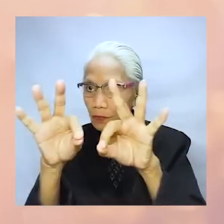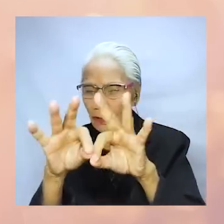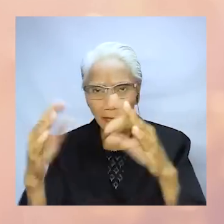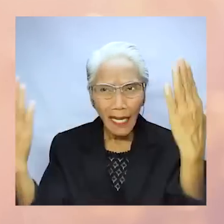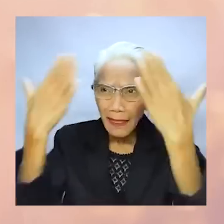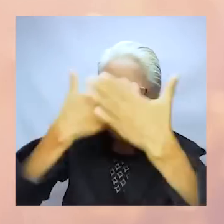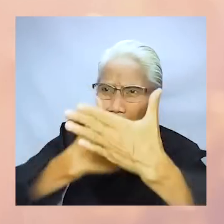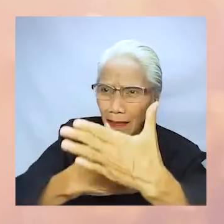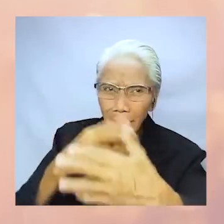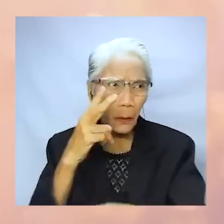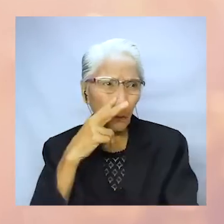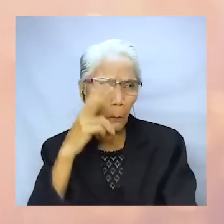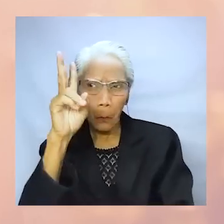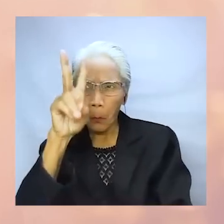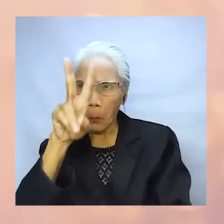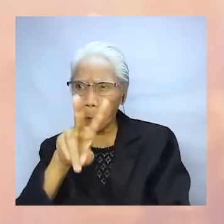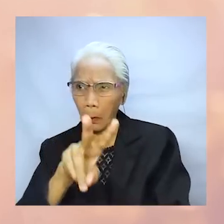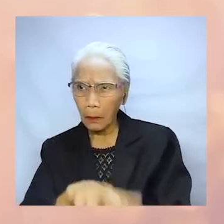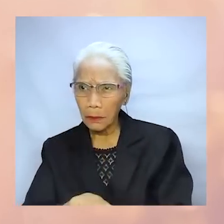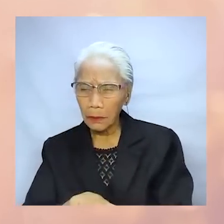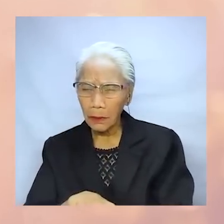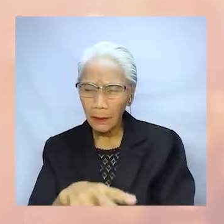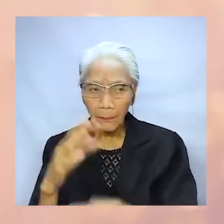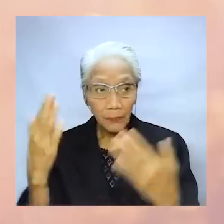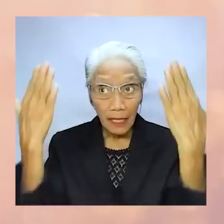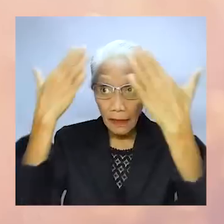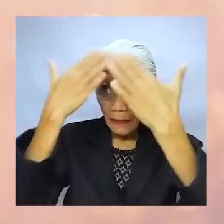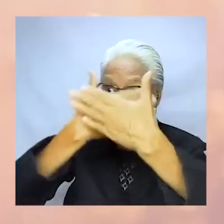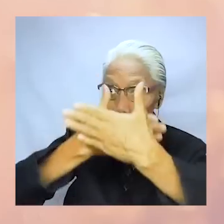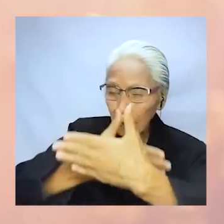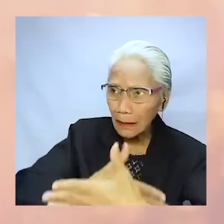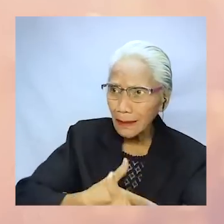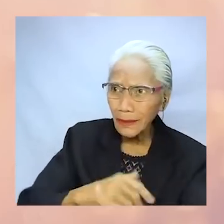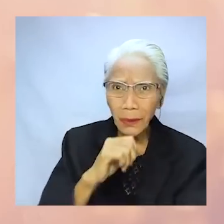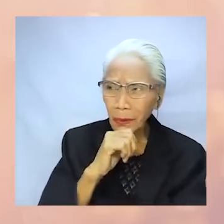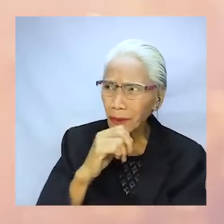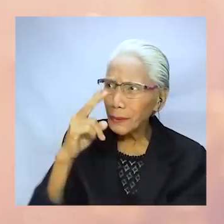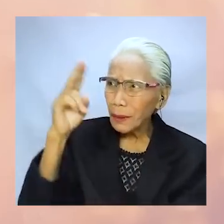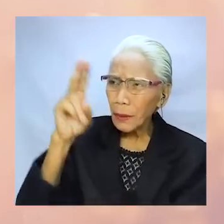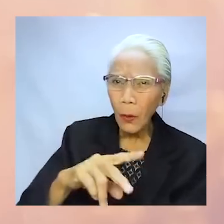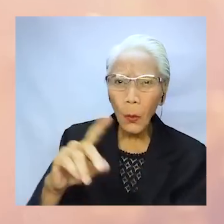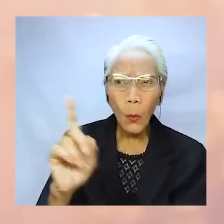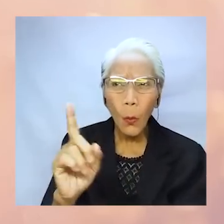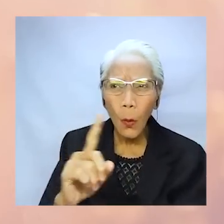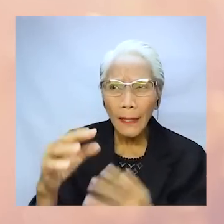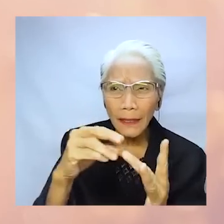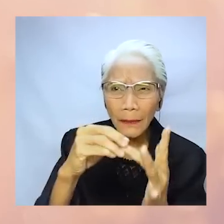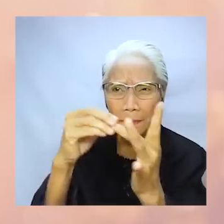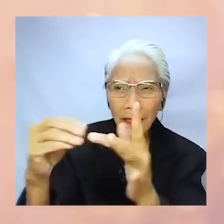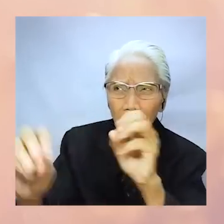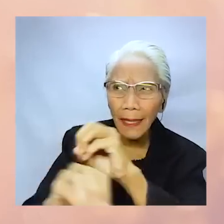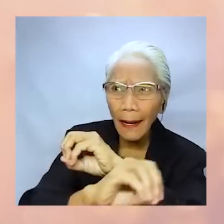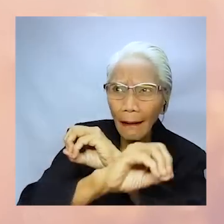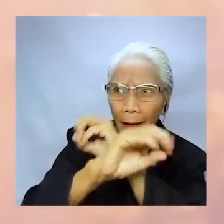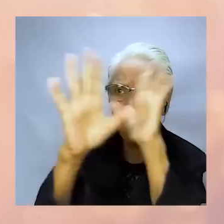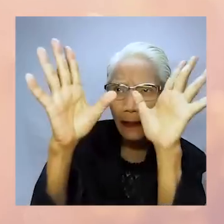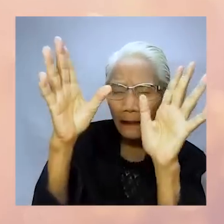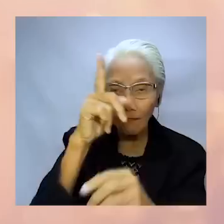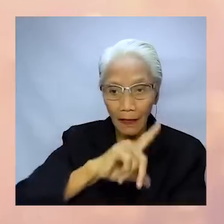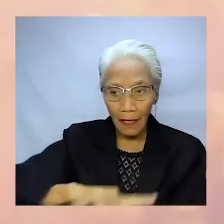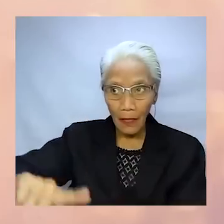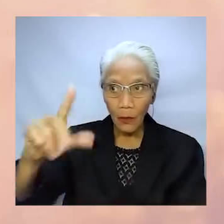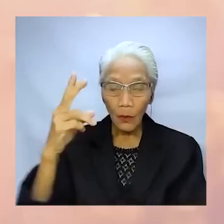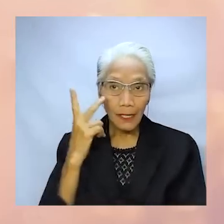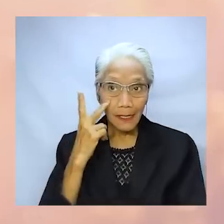see. In darkness, we do not see, especially what the light of the Lord sees. So to be